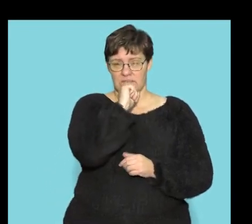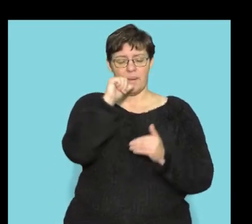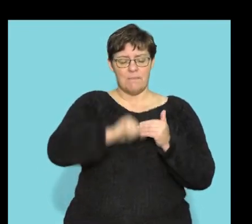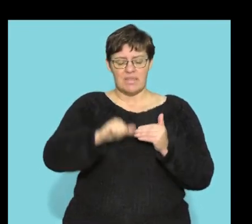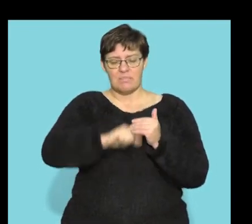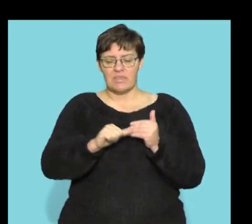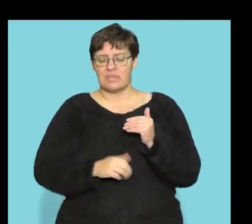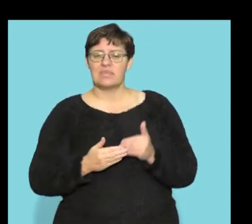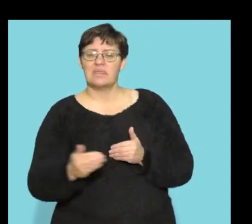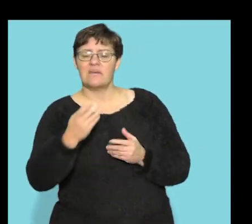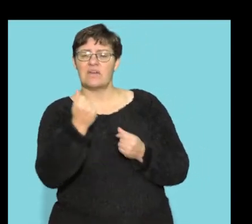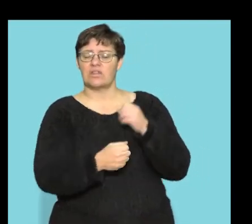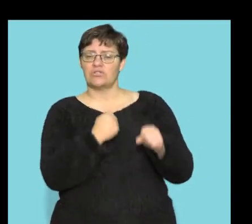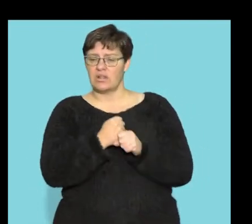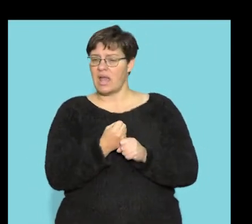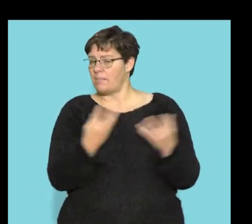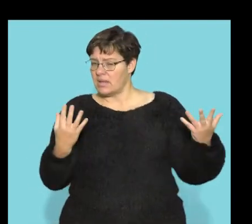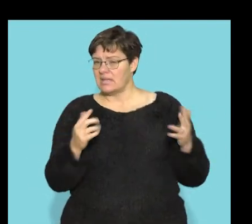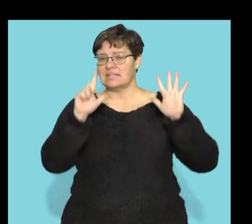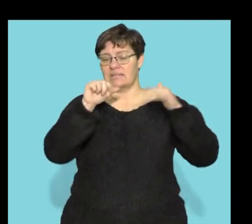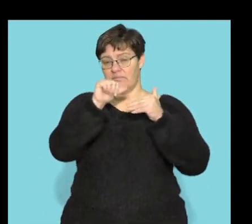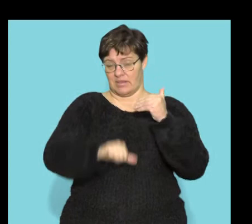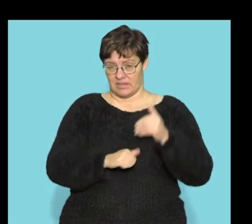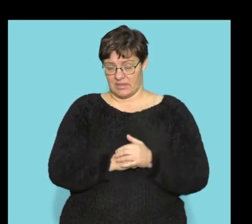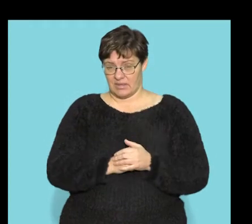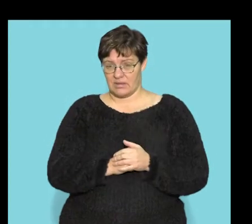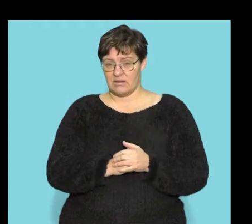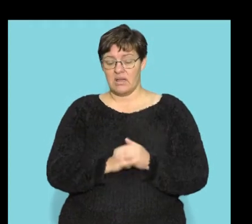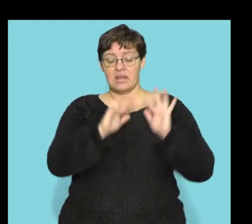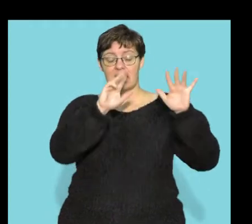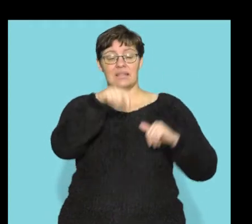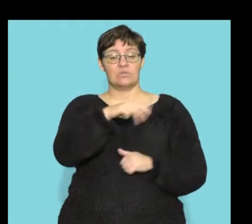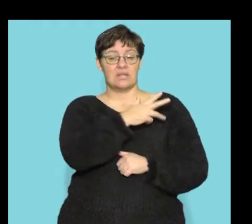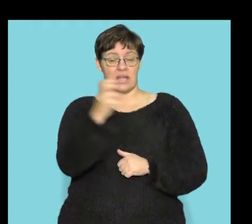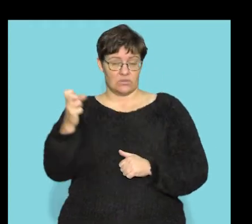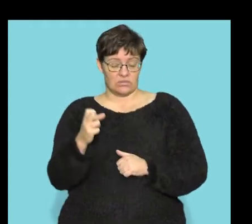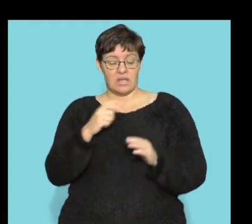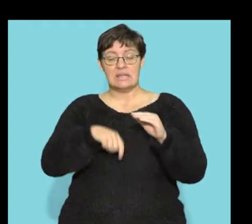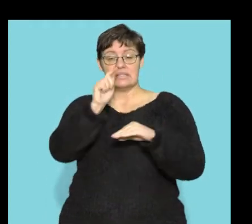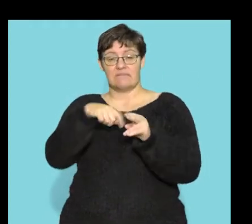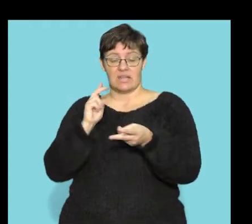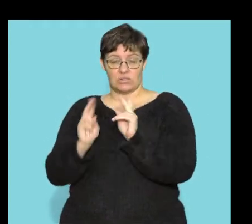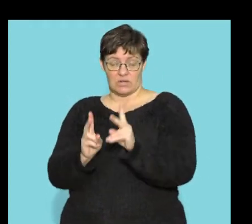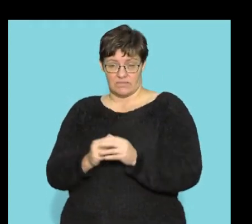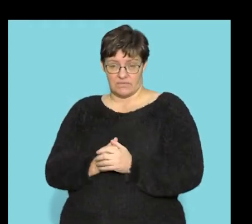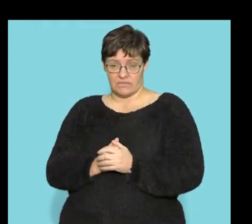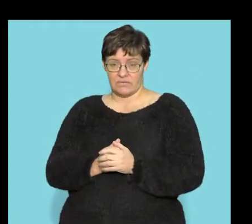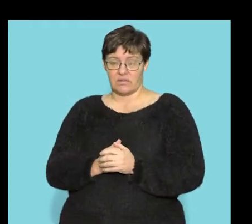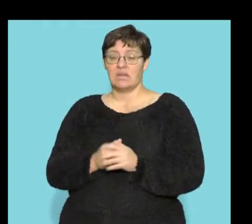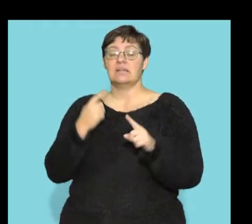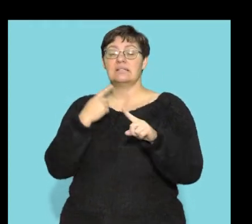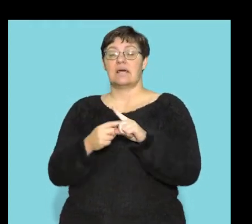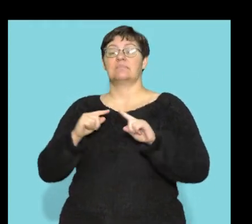next financial year? 7 months. So what do? We take the 9,900, divide it by 12, and then multiply it by